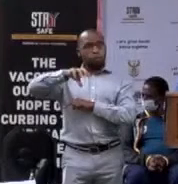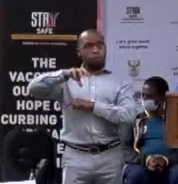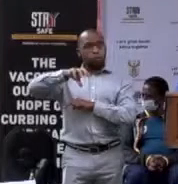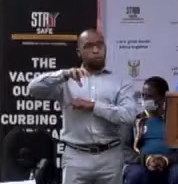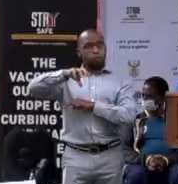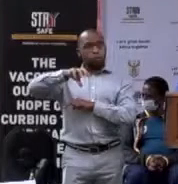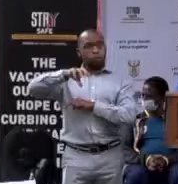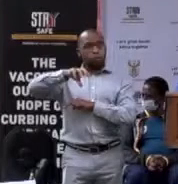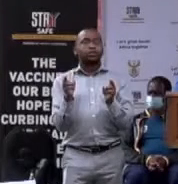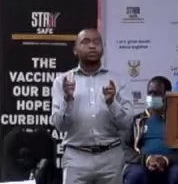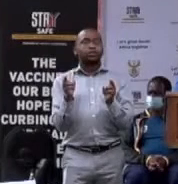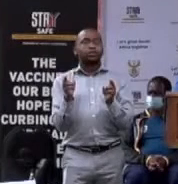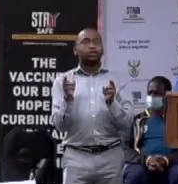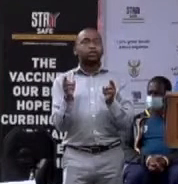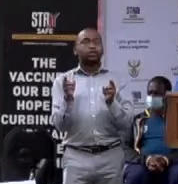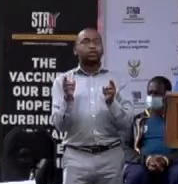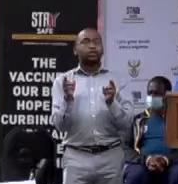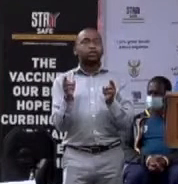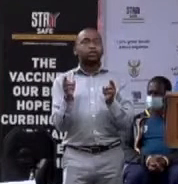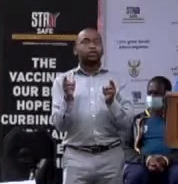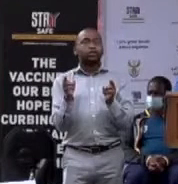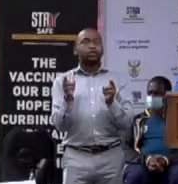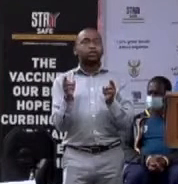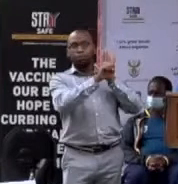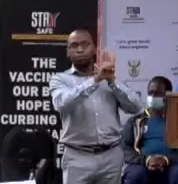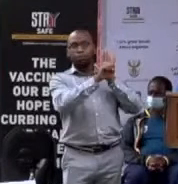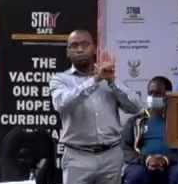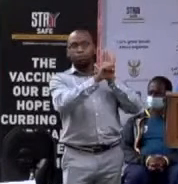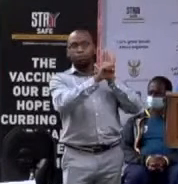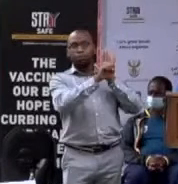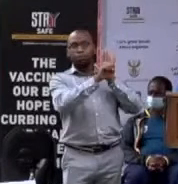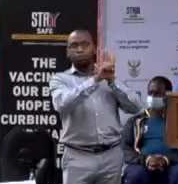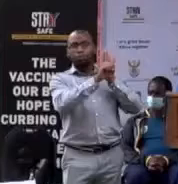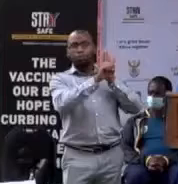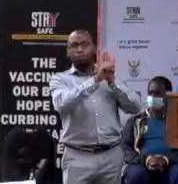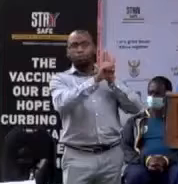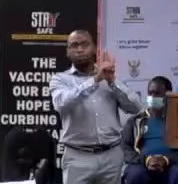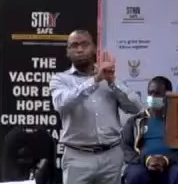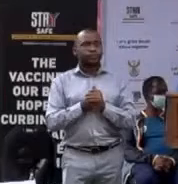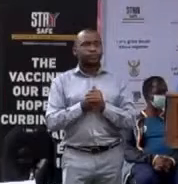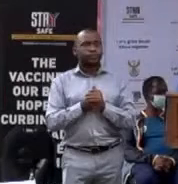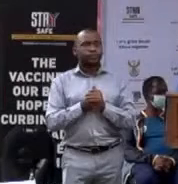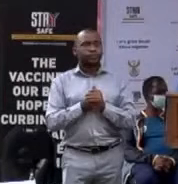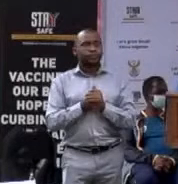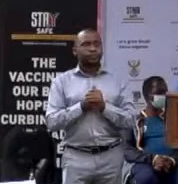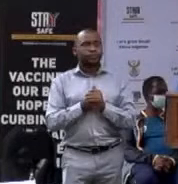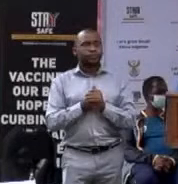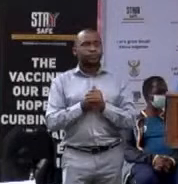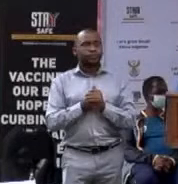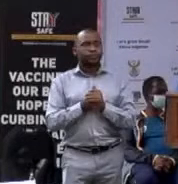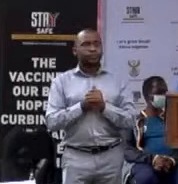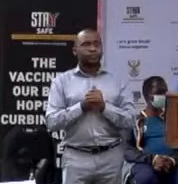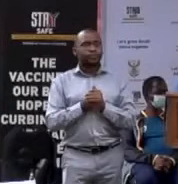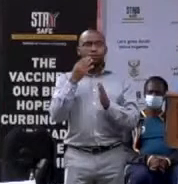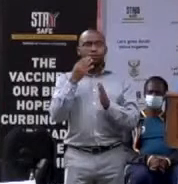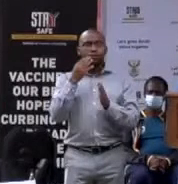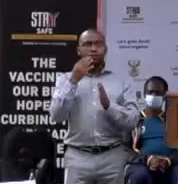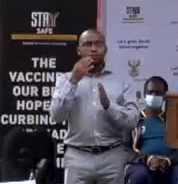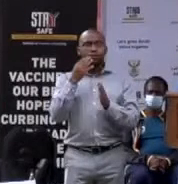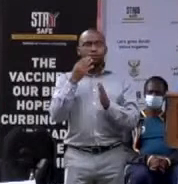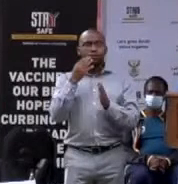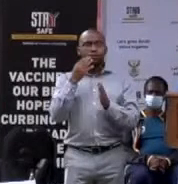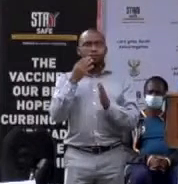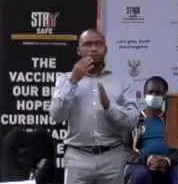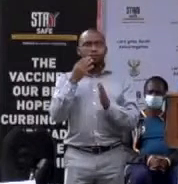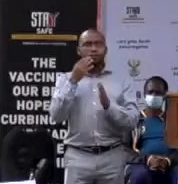are inviting the video. Thank you so much. Over to you, operator of the video.